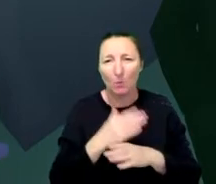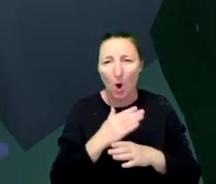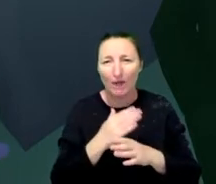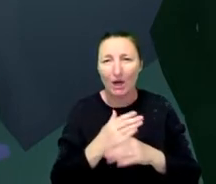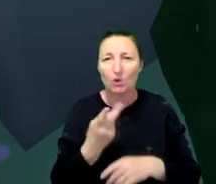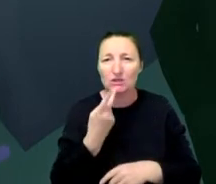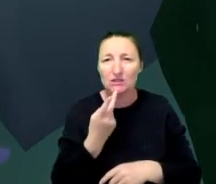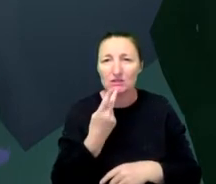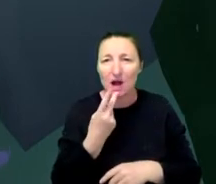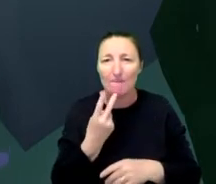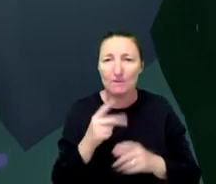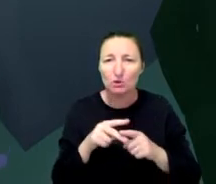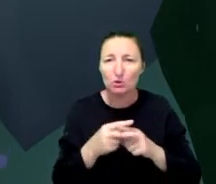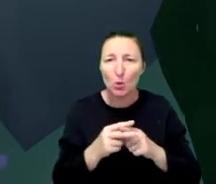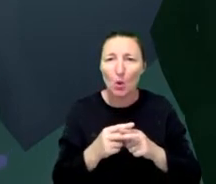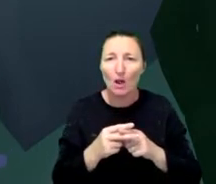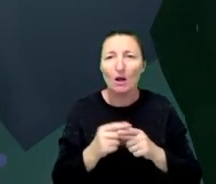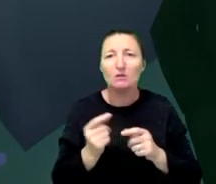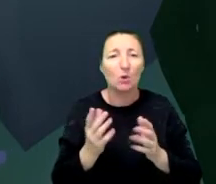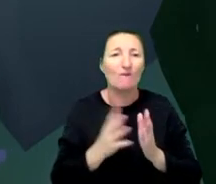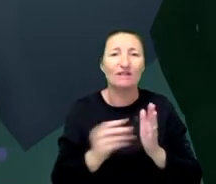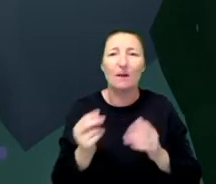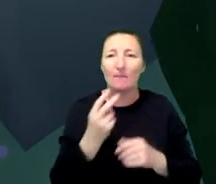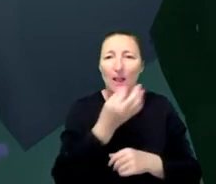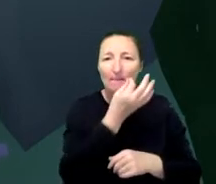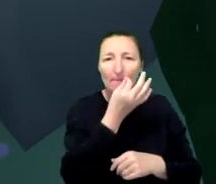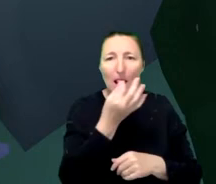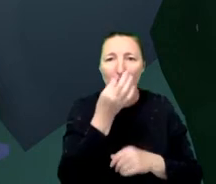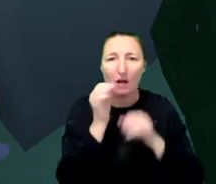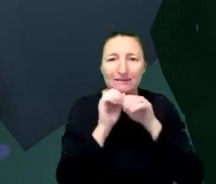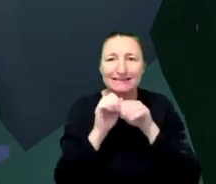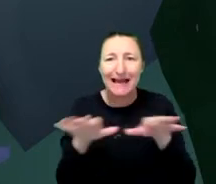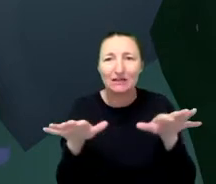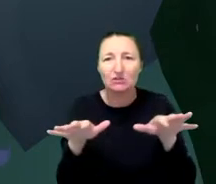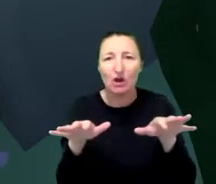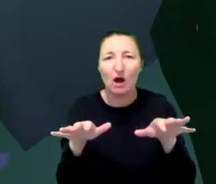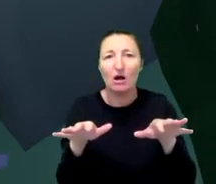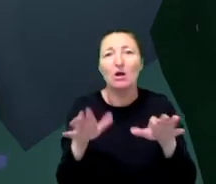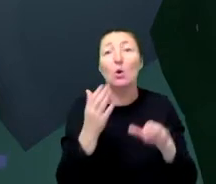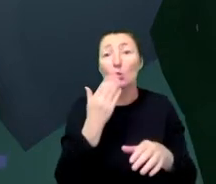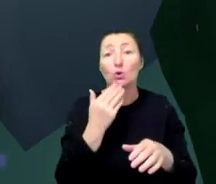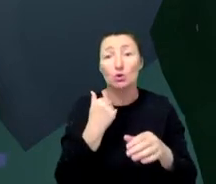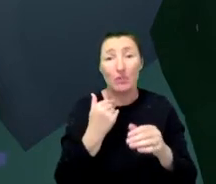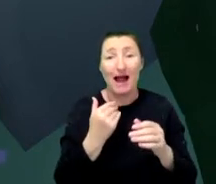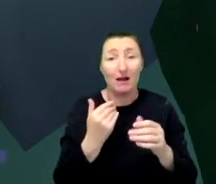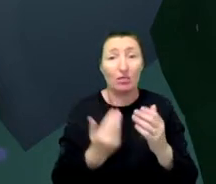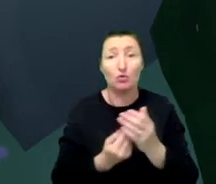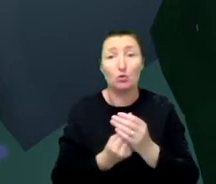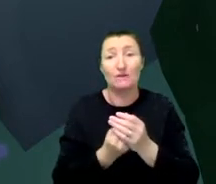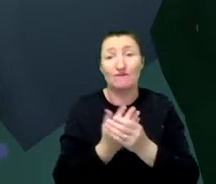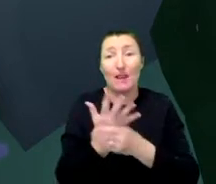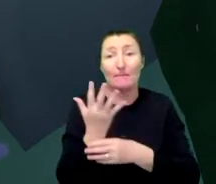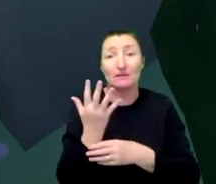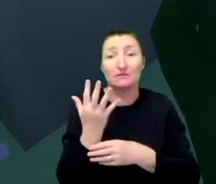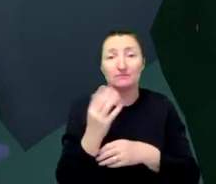one of them is like a plant scatterer, which was used kind of constantly throughout the development of this project. And that's so Seamus would